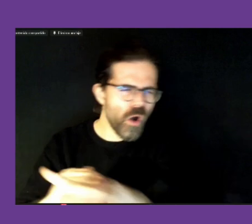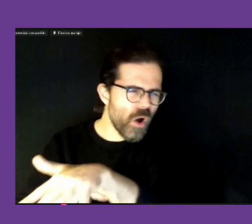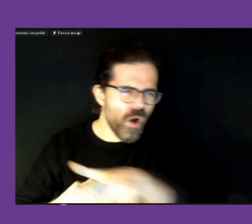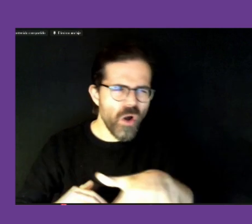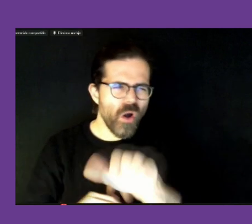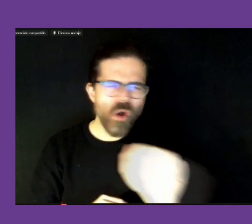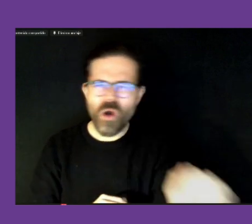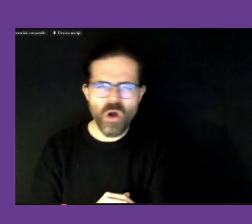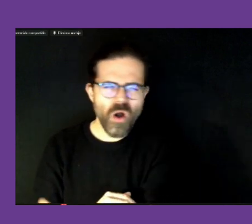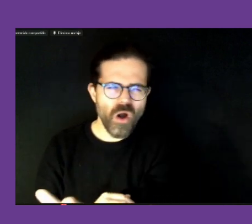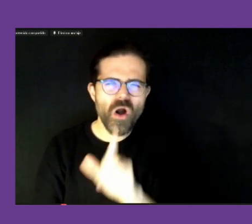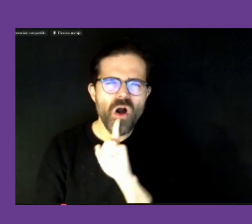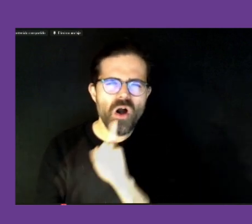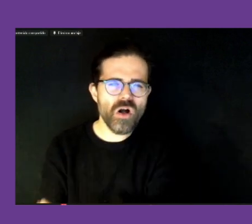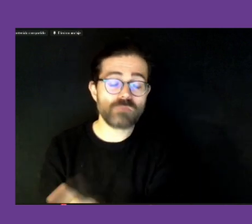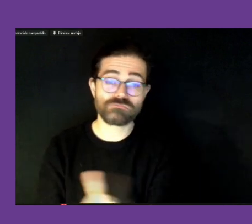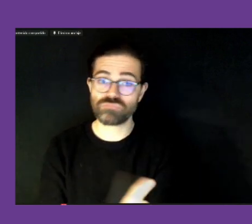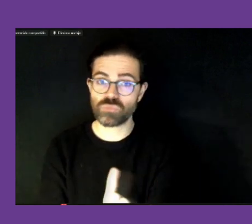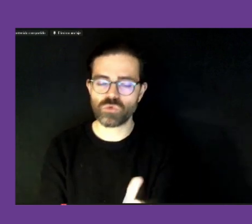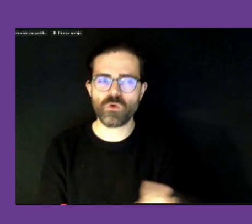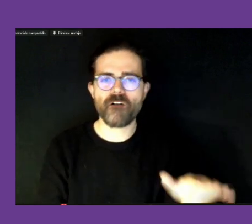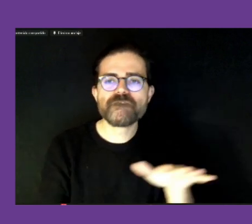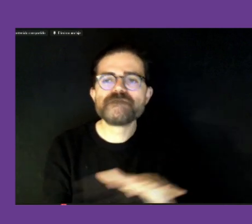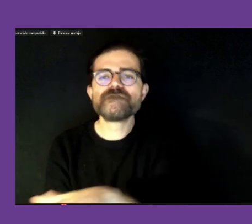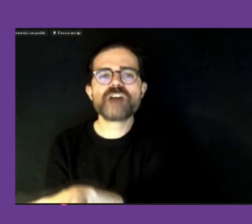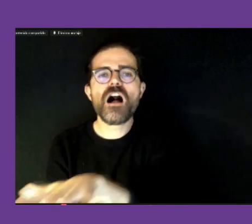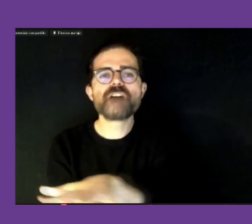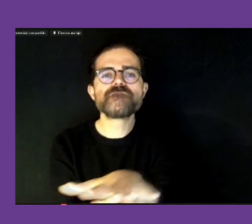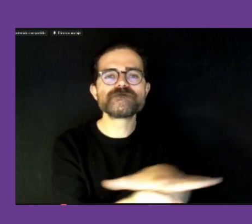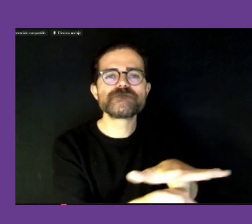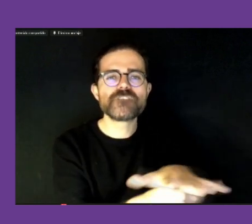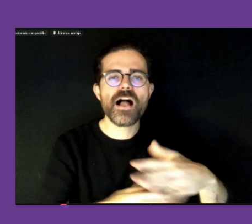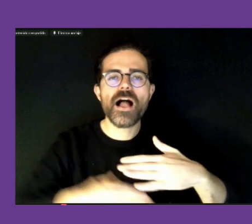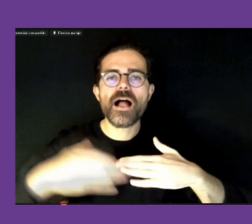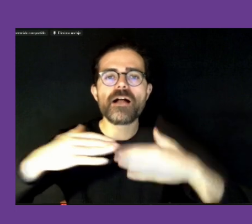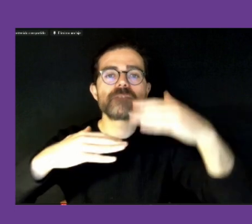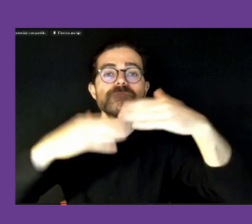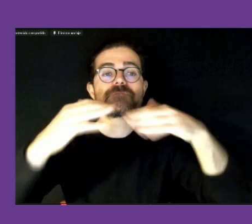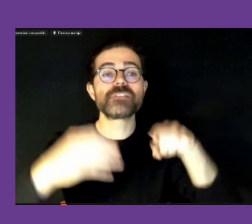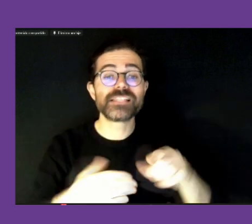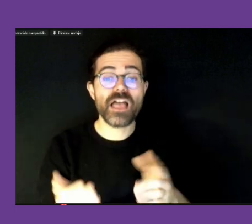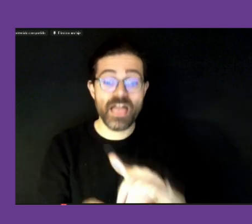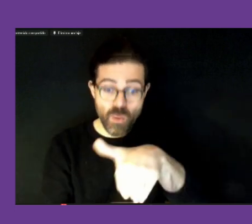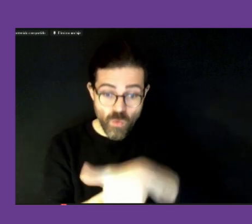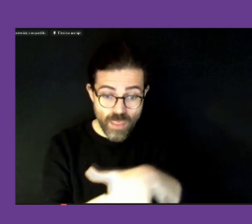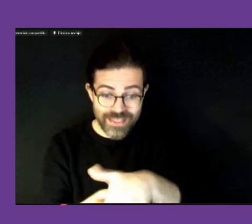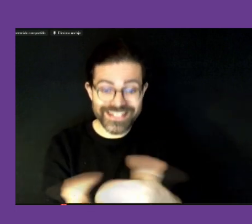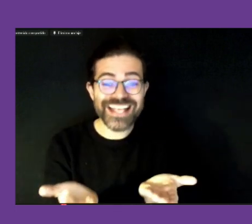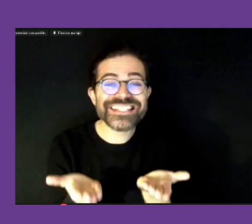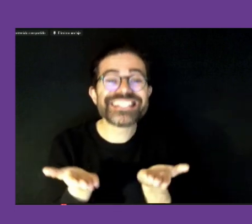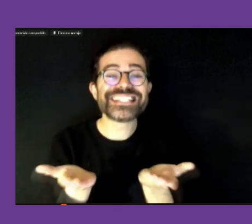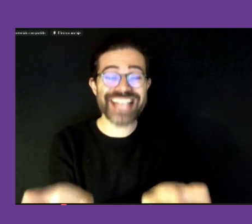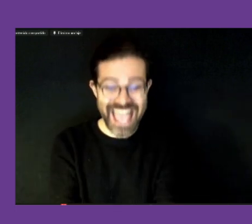says, that affects to the built environment in which a service is provided and which is under